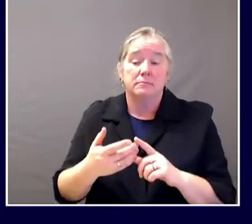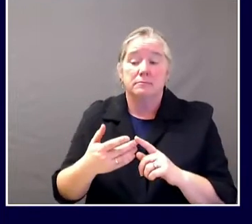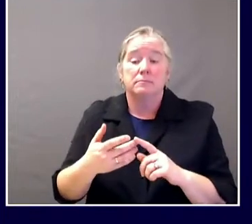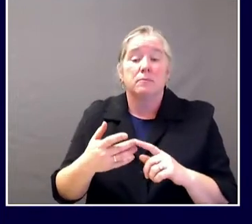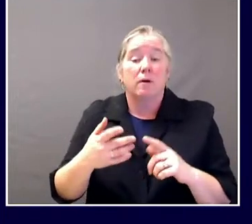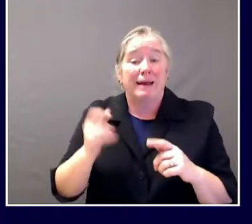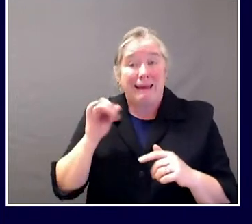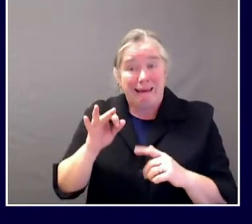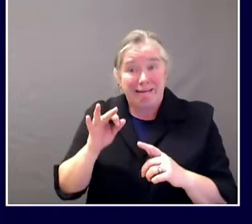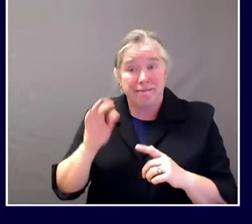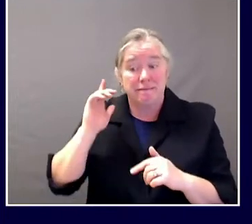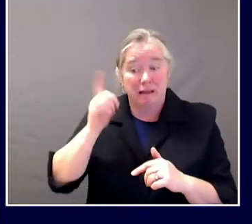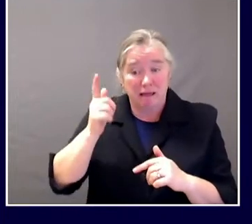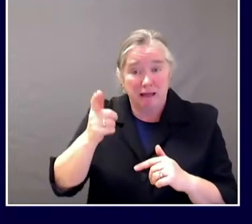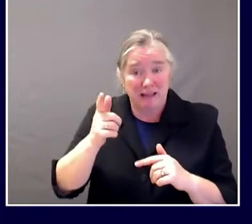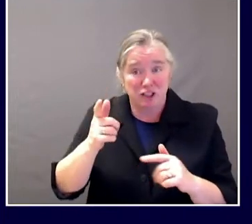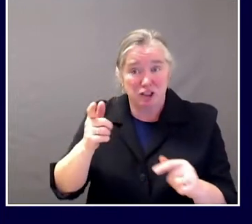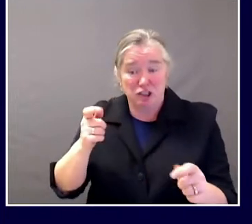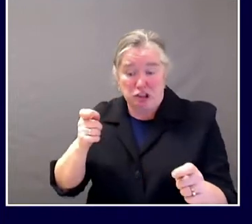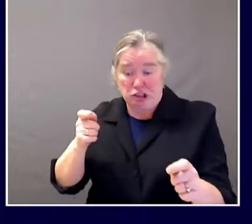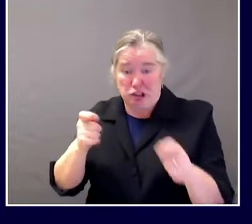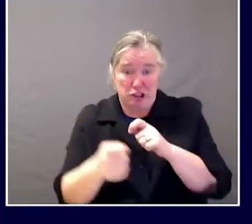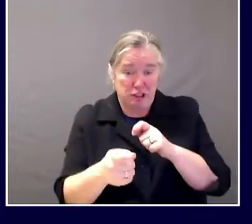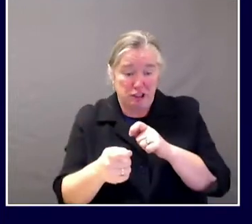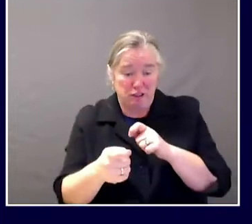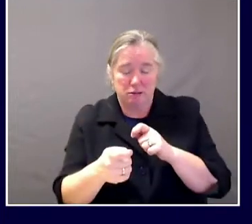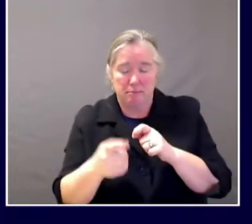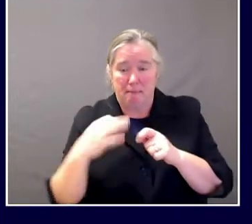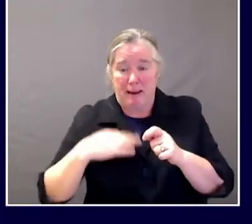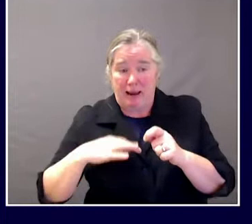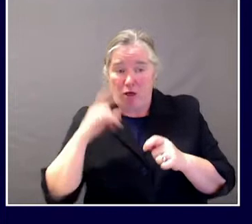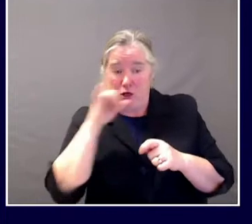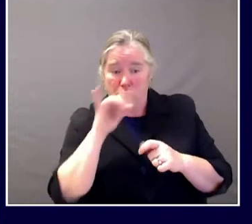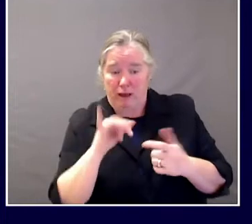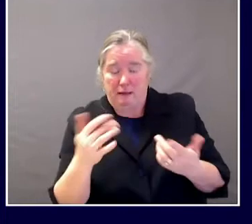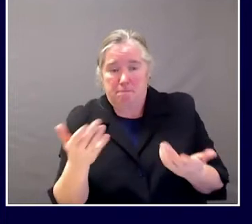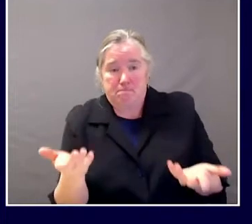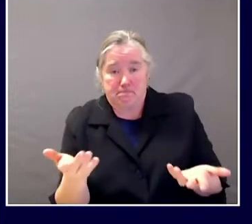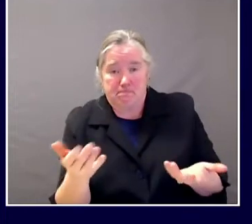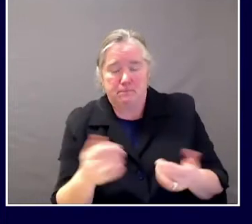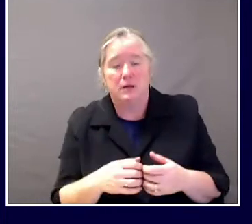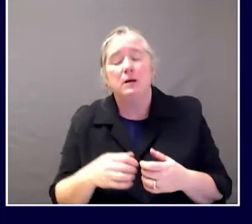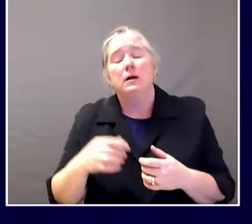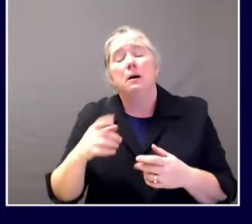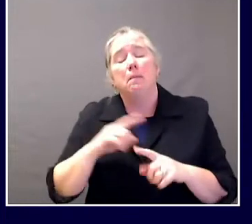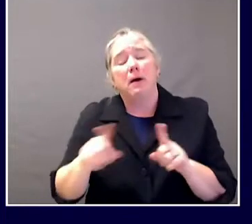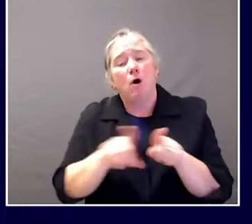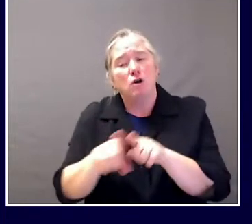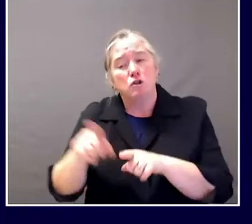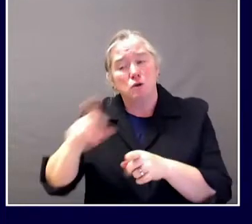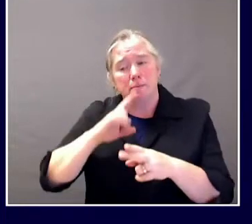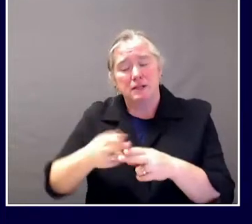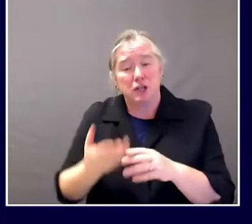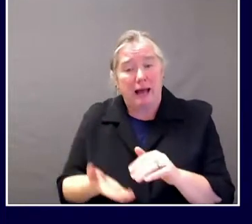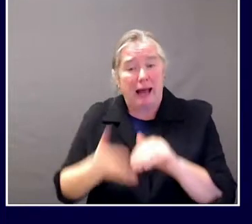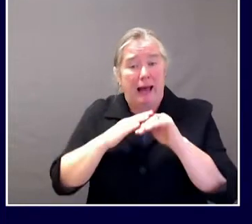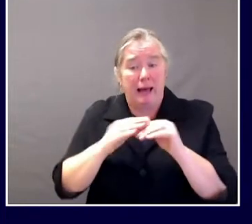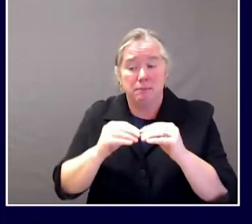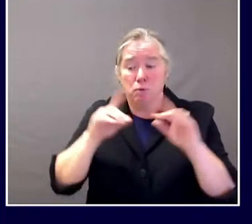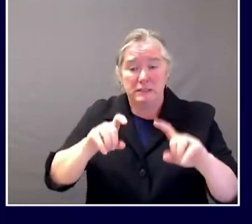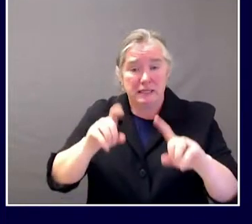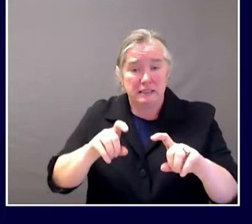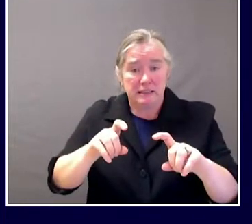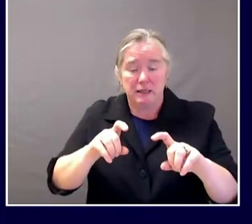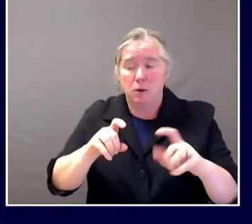here. You noted one thing, Evan, that I did want to pick up on, which is expanded testing. We haven't curtailed testing at